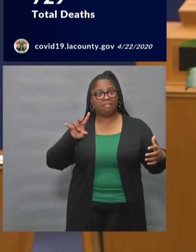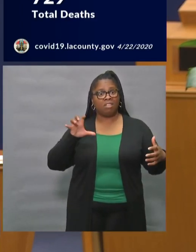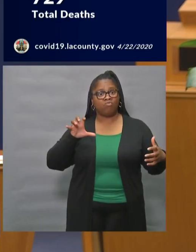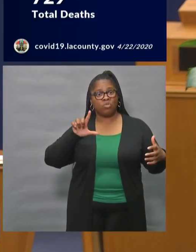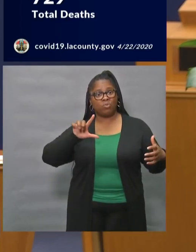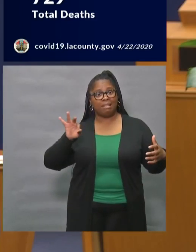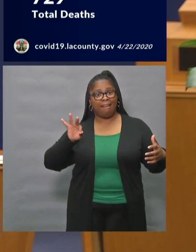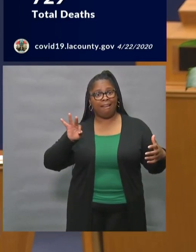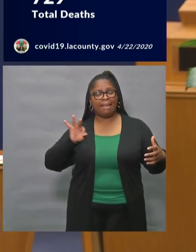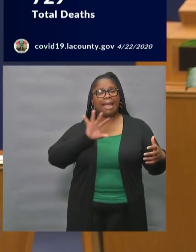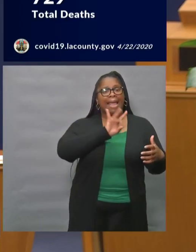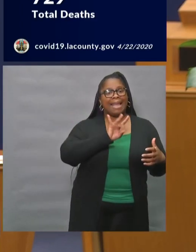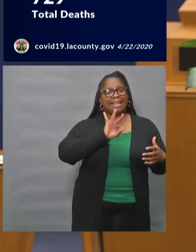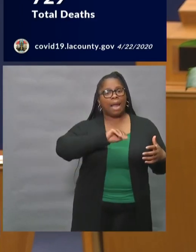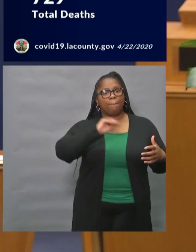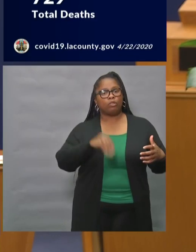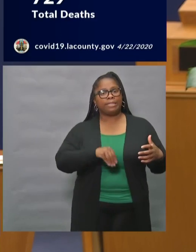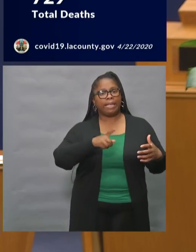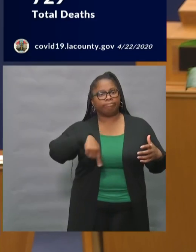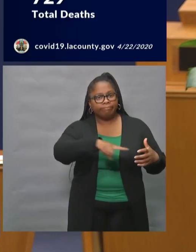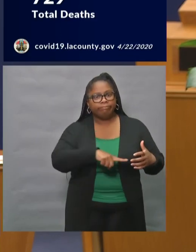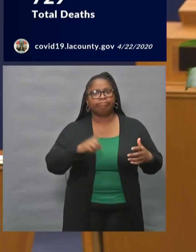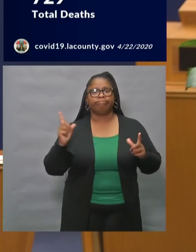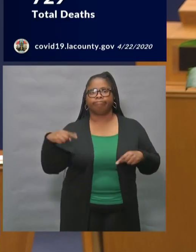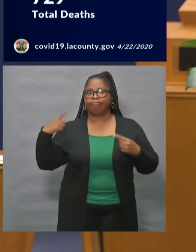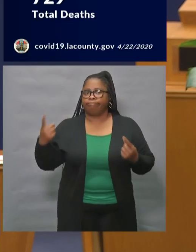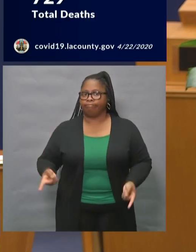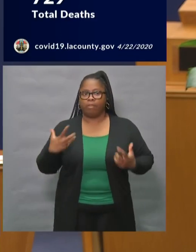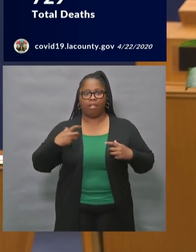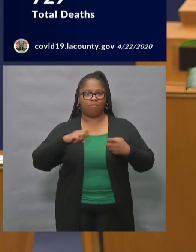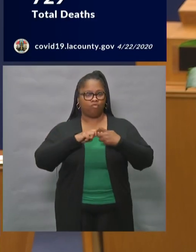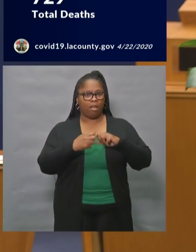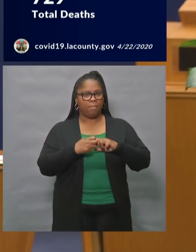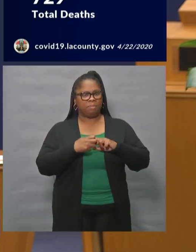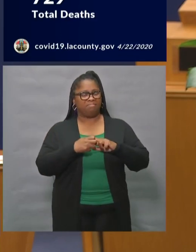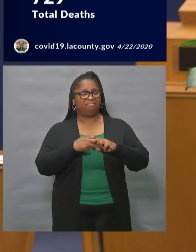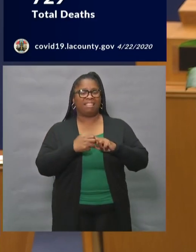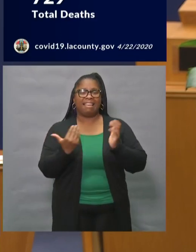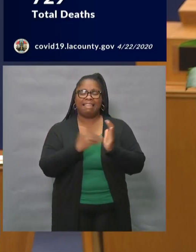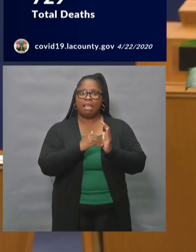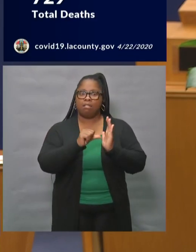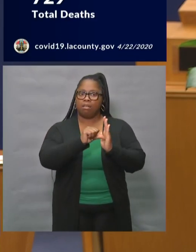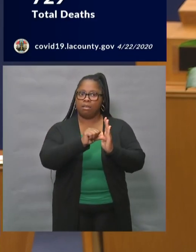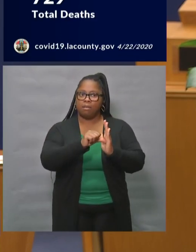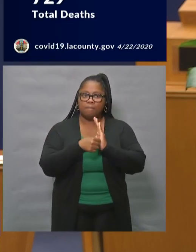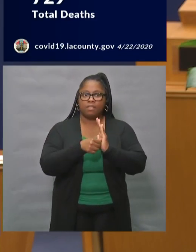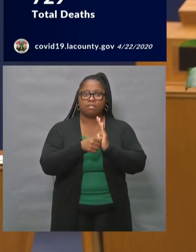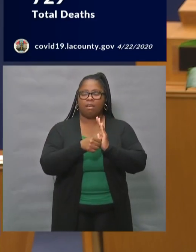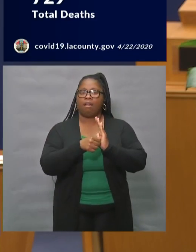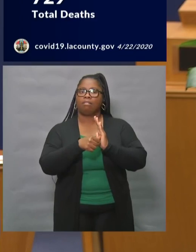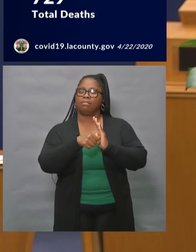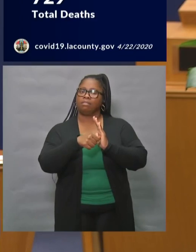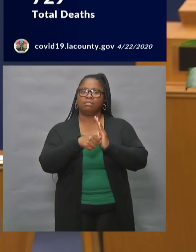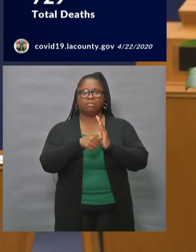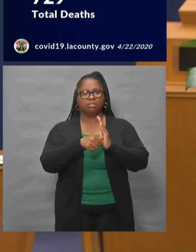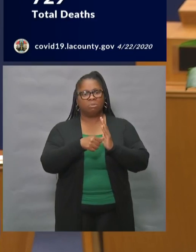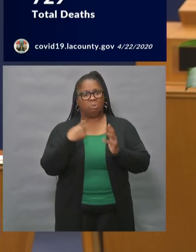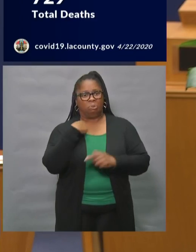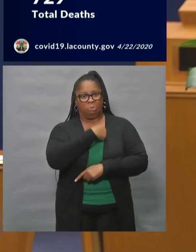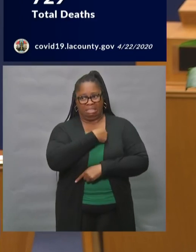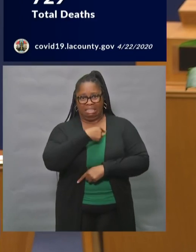from COVID-19 did have underlying health conditions. And this underscores the need for all of us to do the best